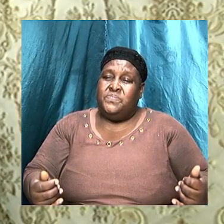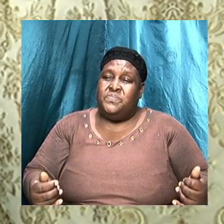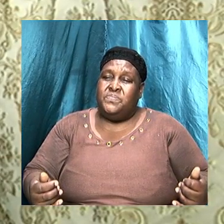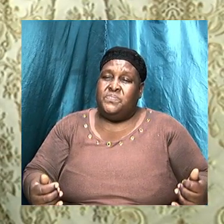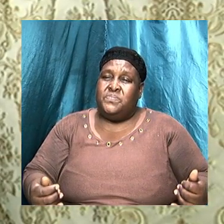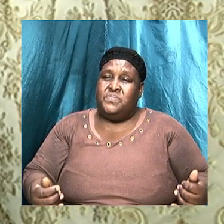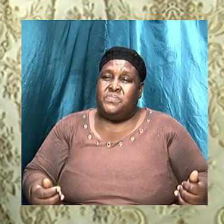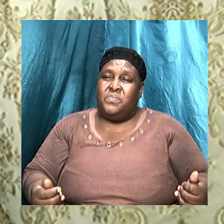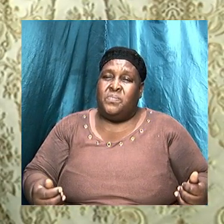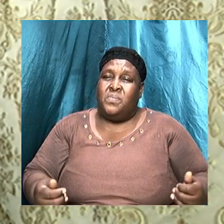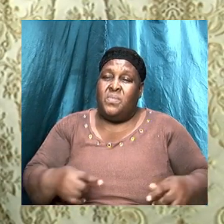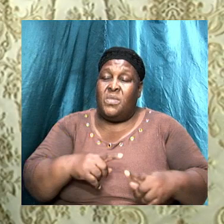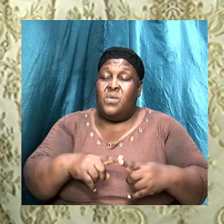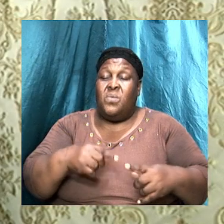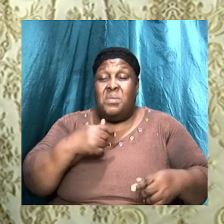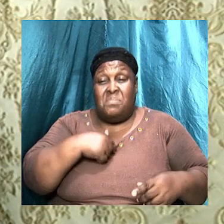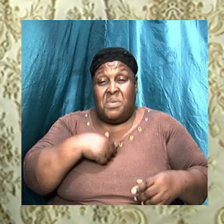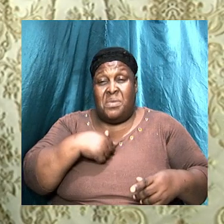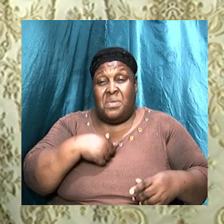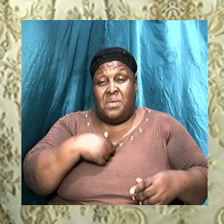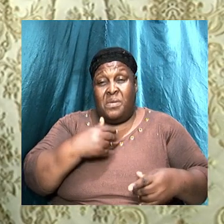when I received the Holy Ghost